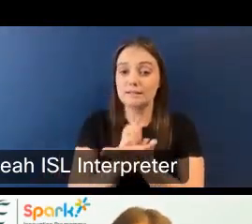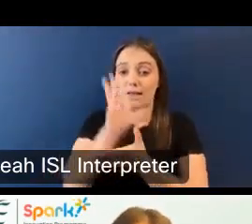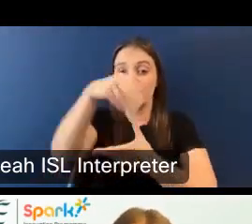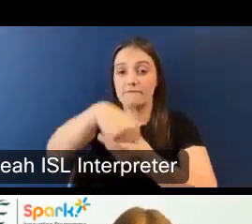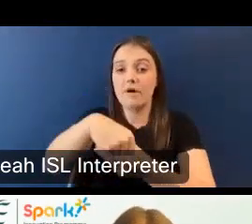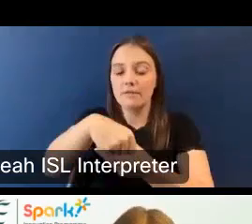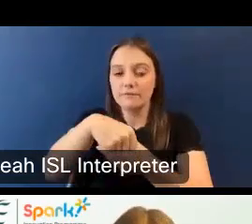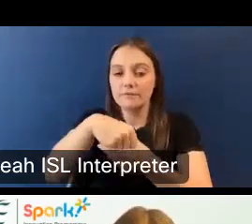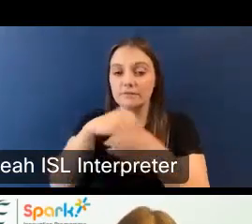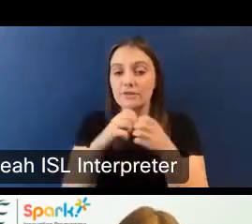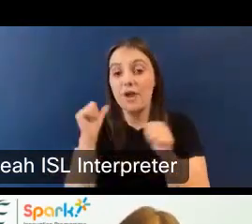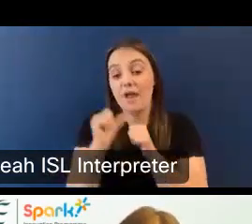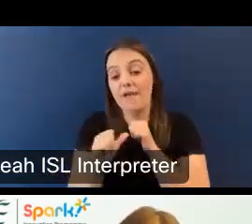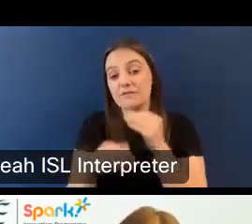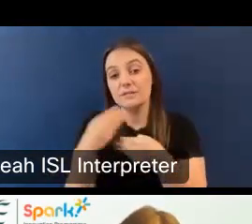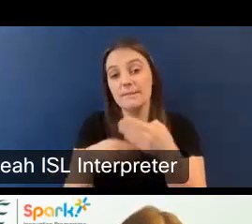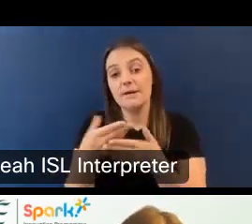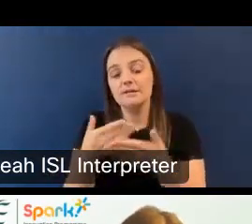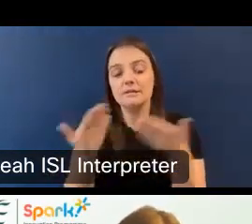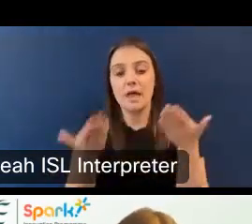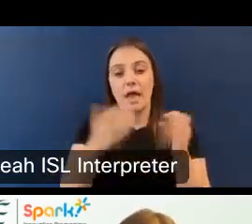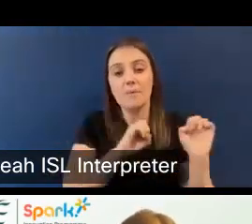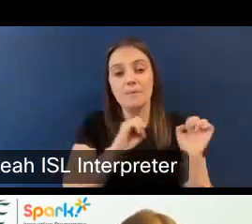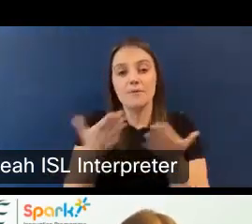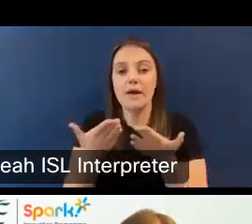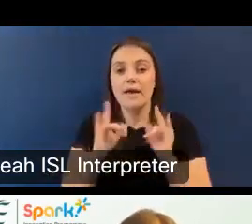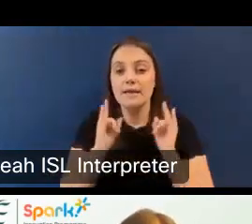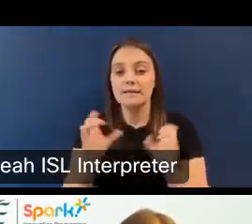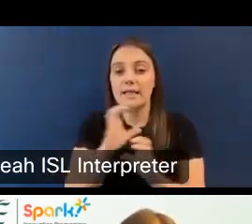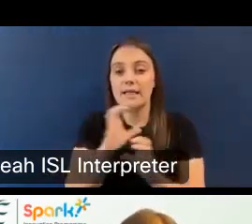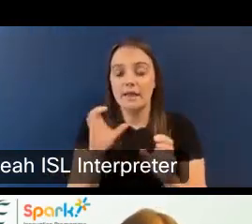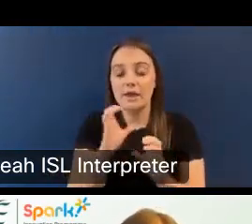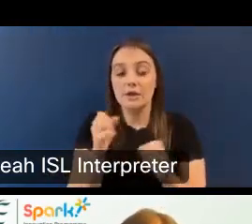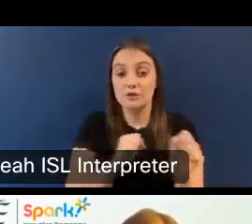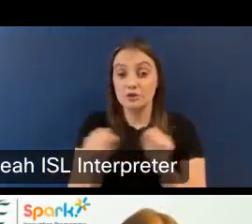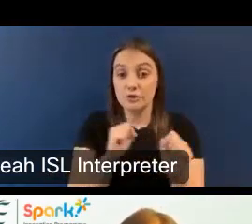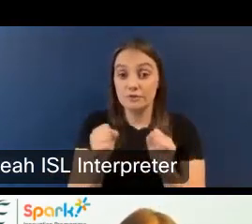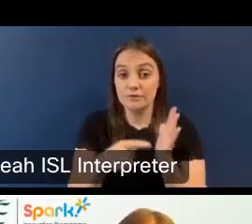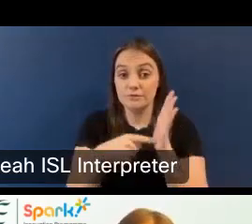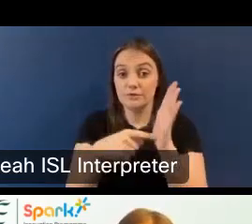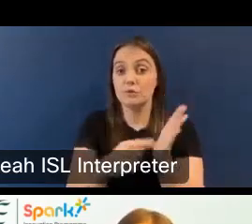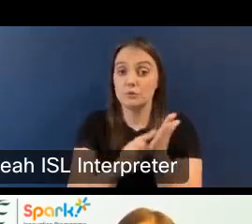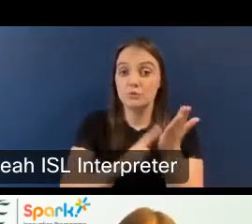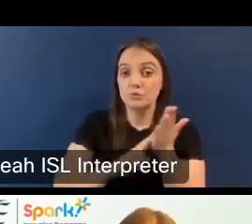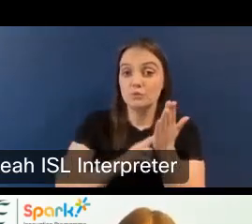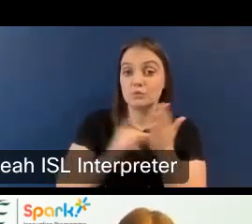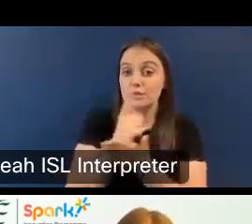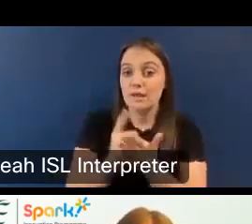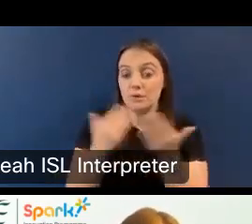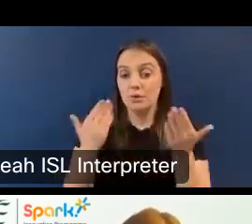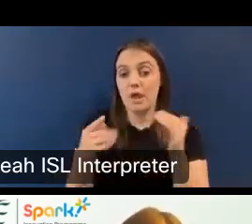everyday practice of delivering healthcare services. And up to today, they have over